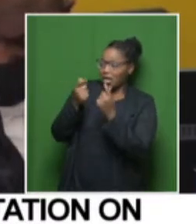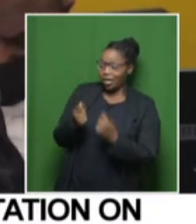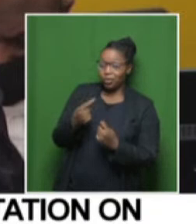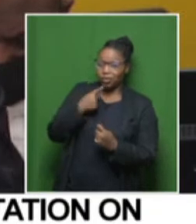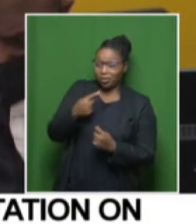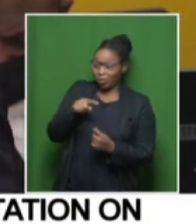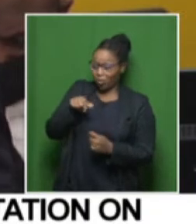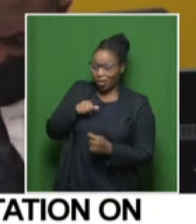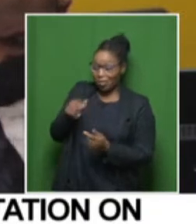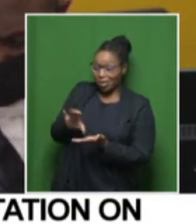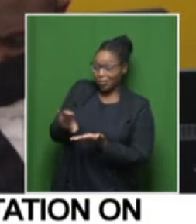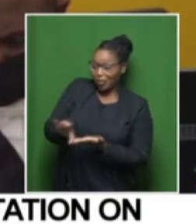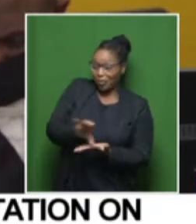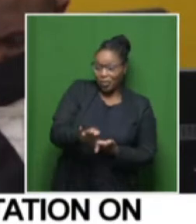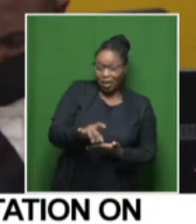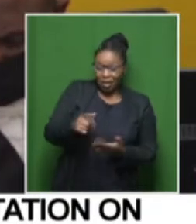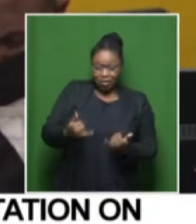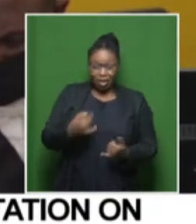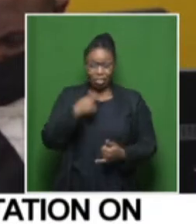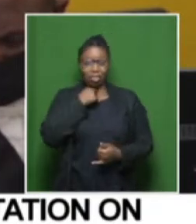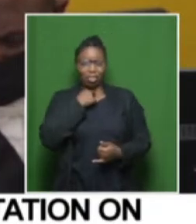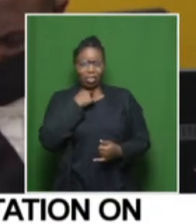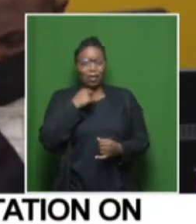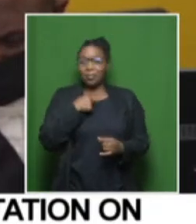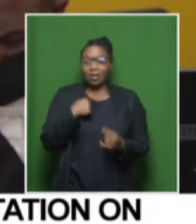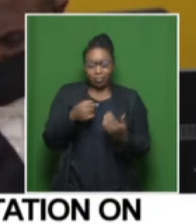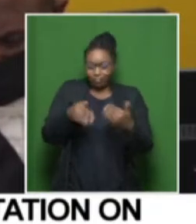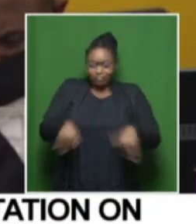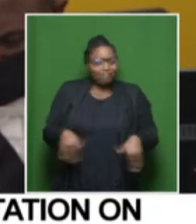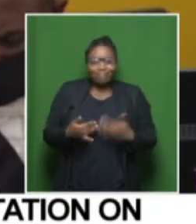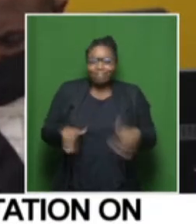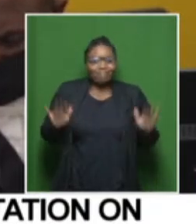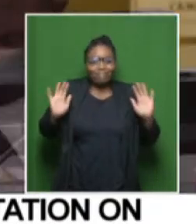No. Think a punting a bail.